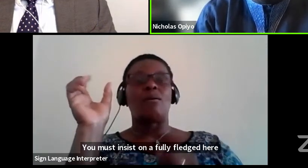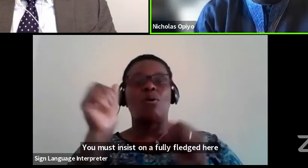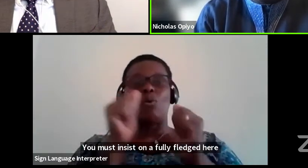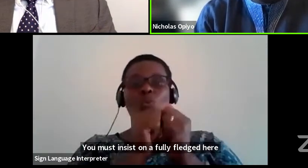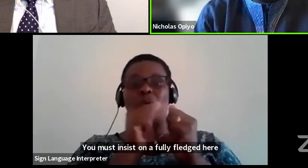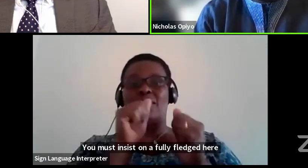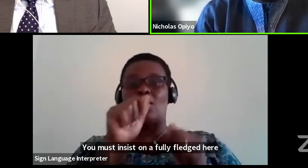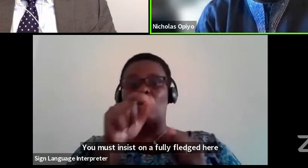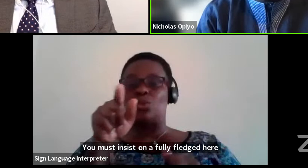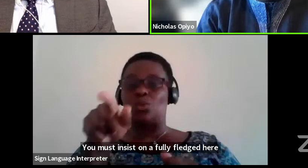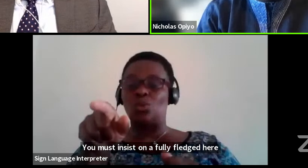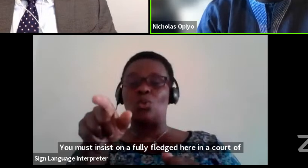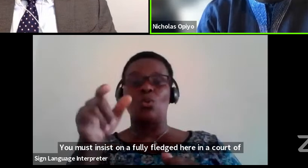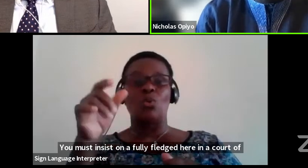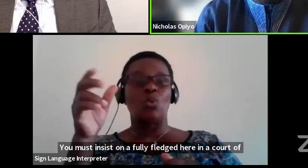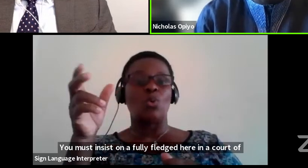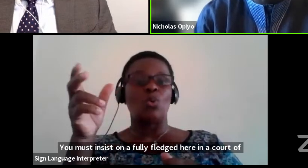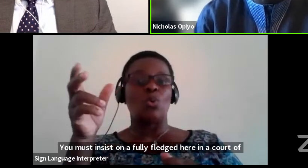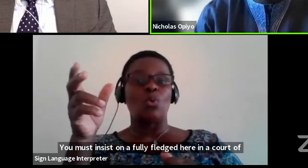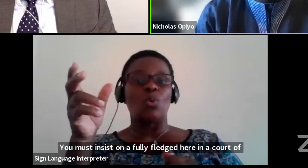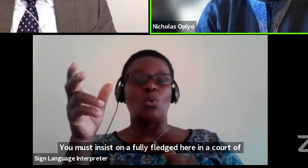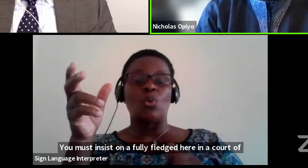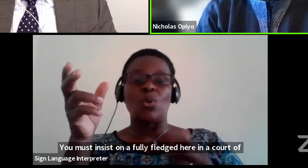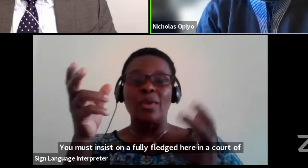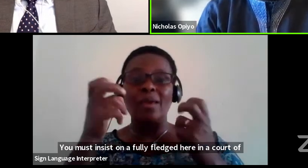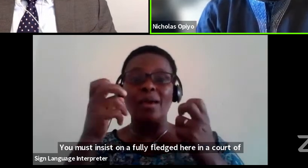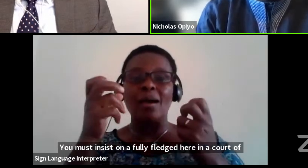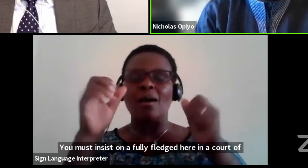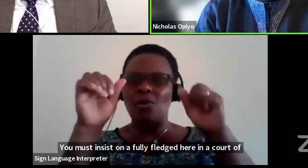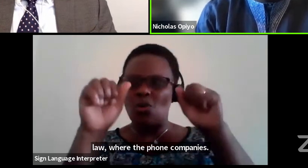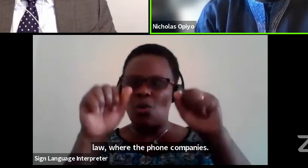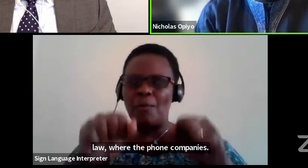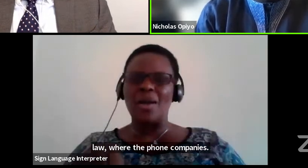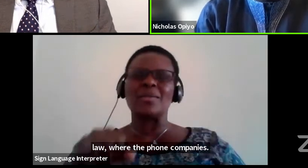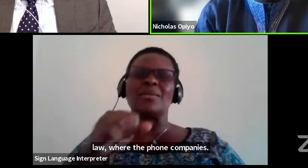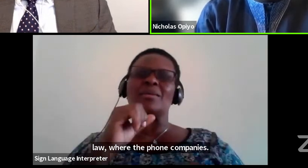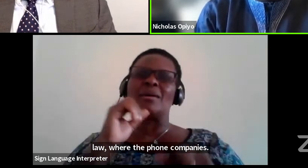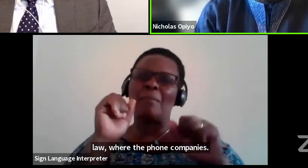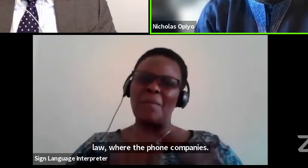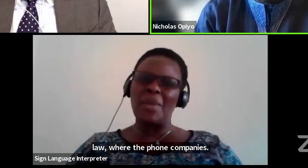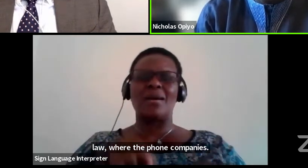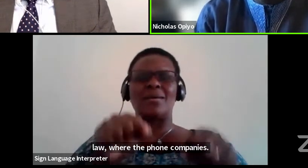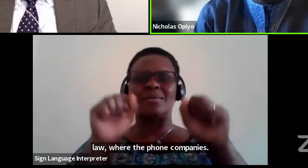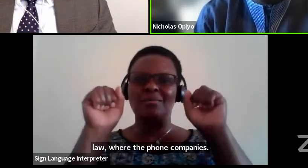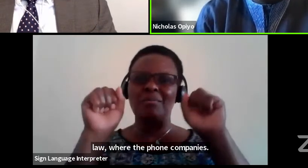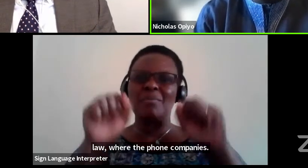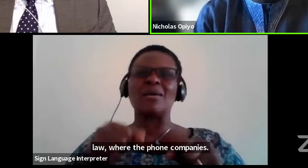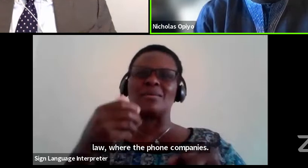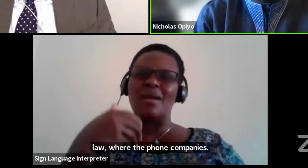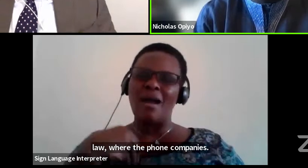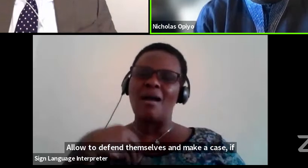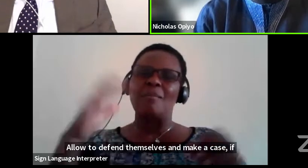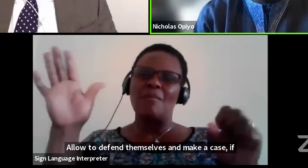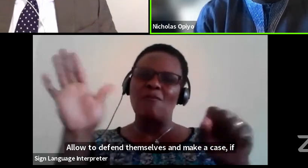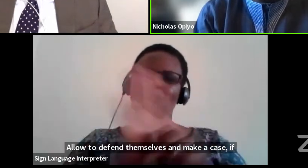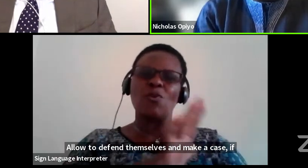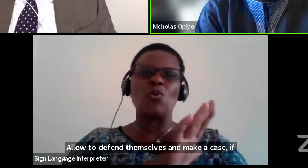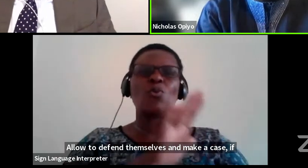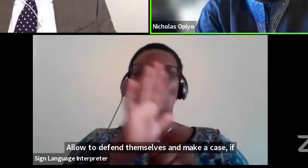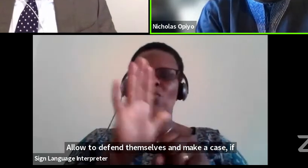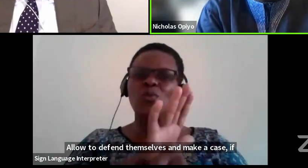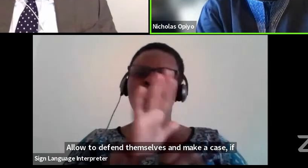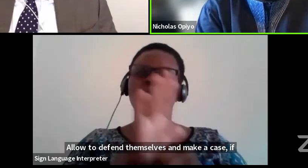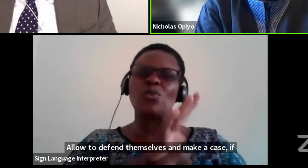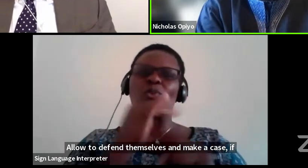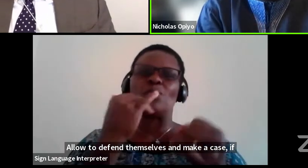of law where the phone companies are allowed to defend themselves and make a case if they have one, and